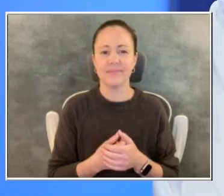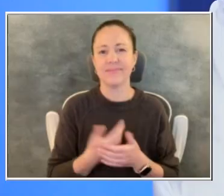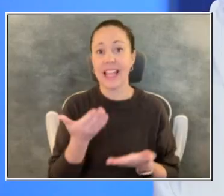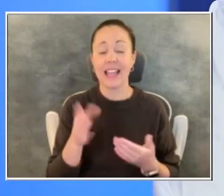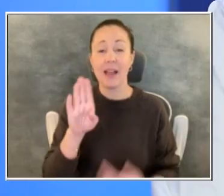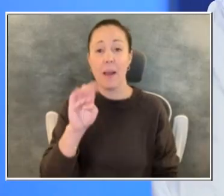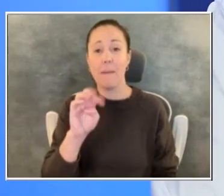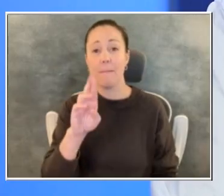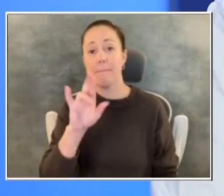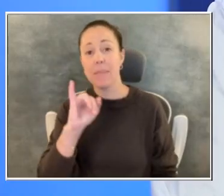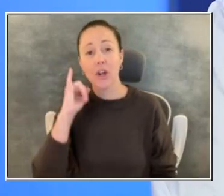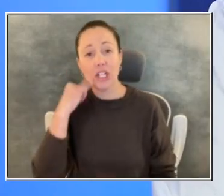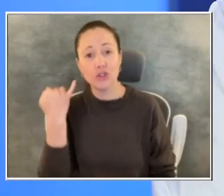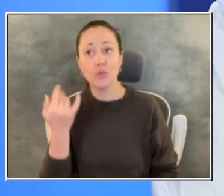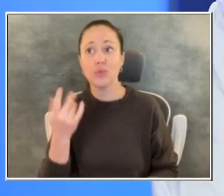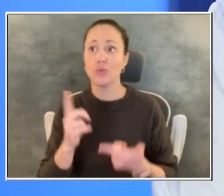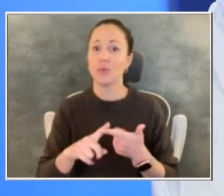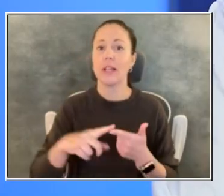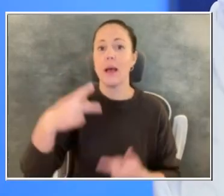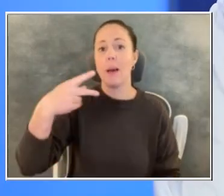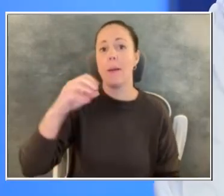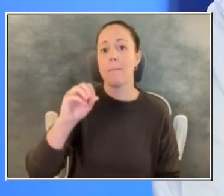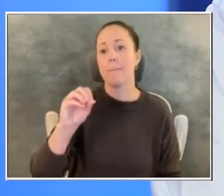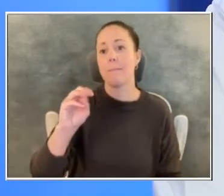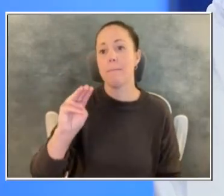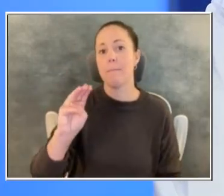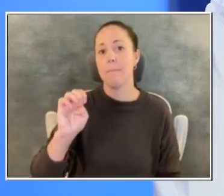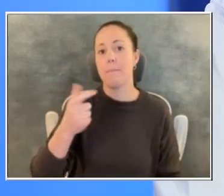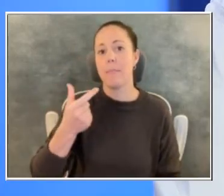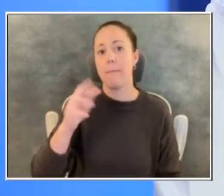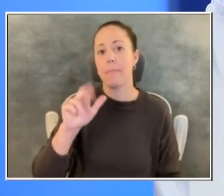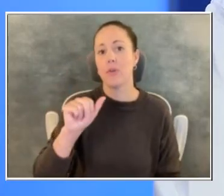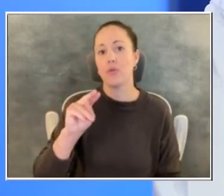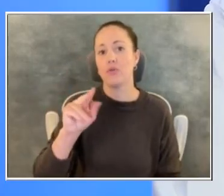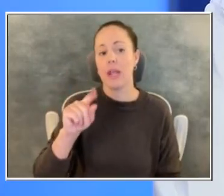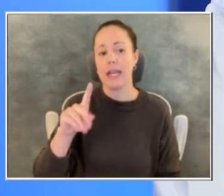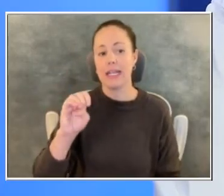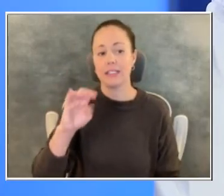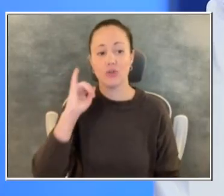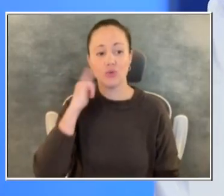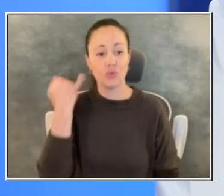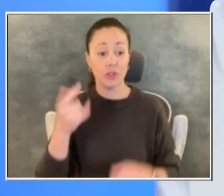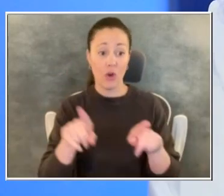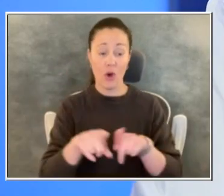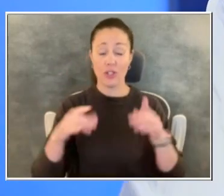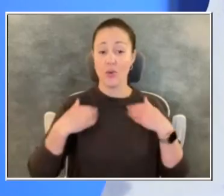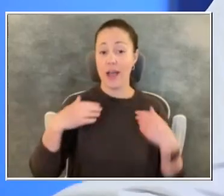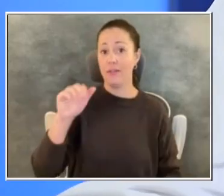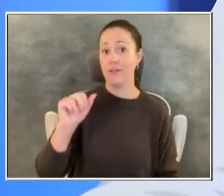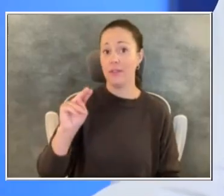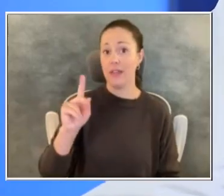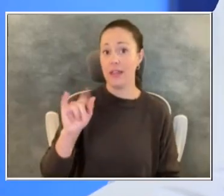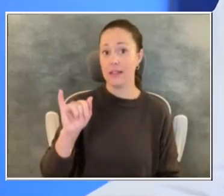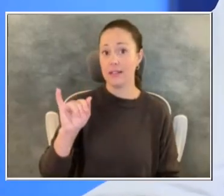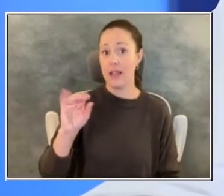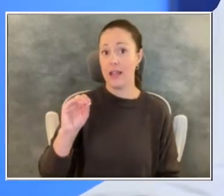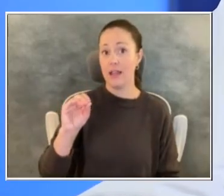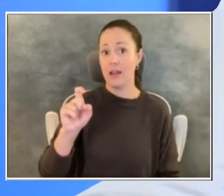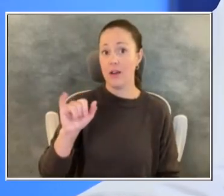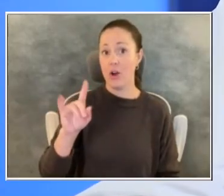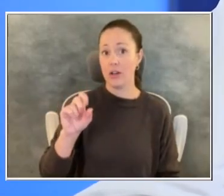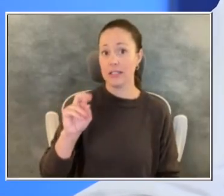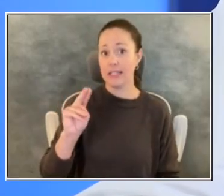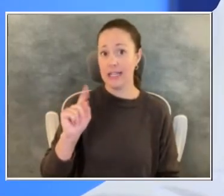for example, that also have antioxidant effects, so that you will get the benefit of